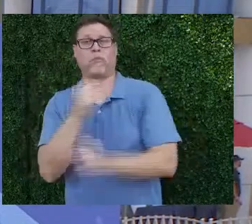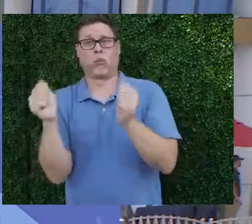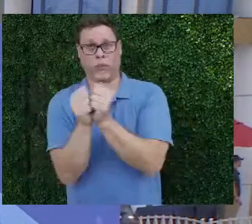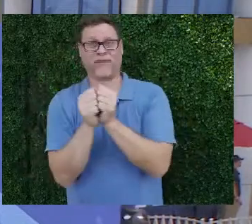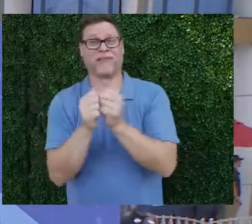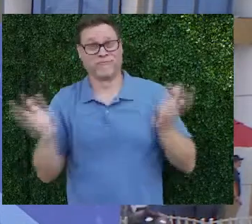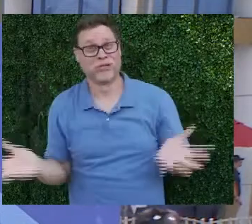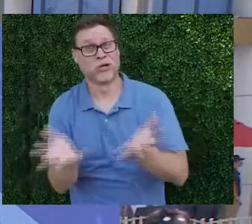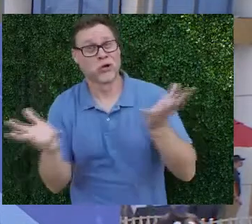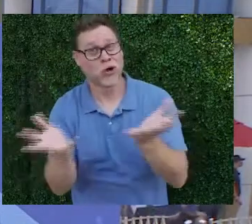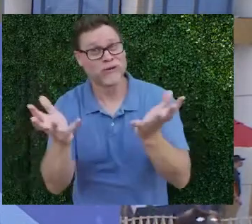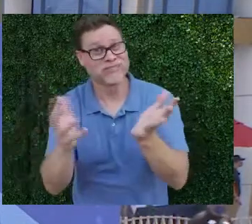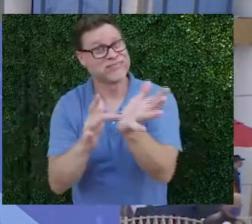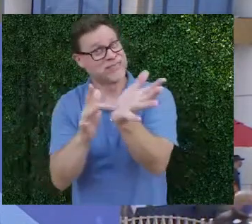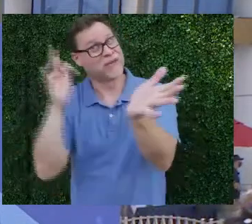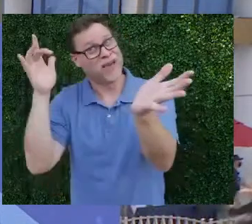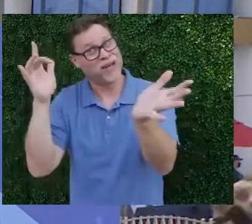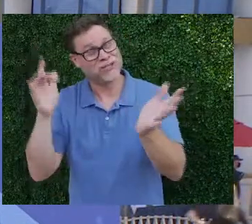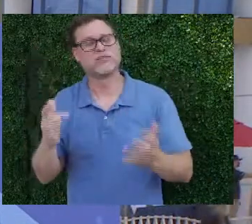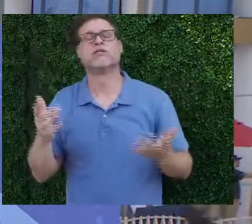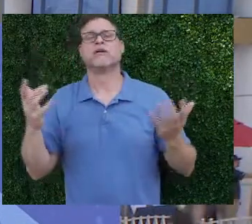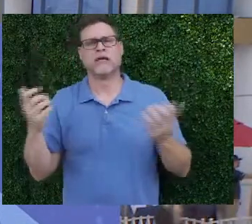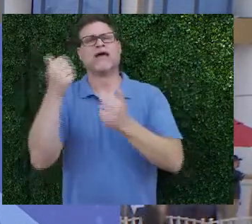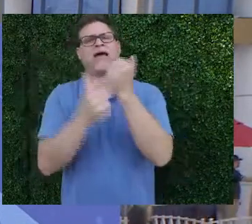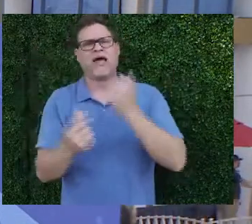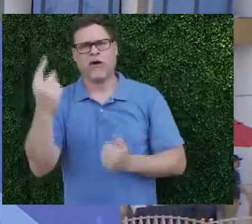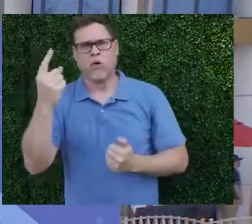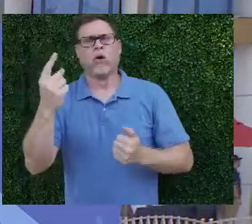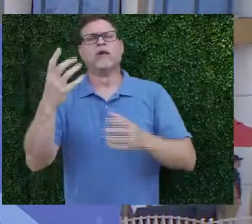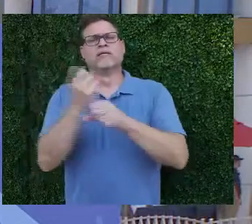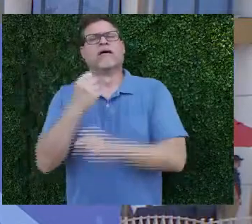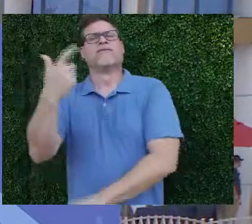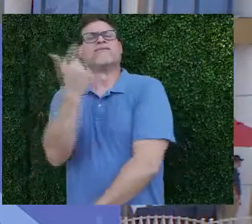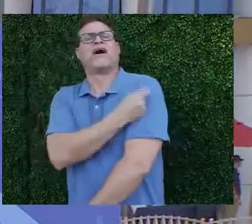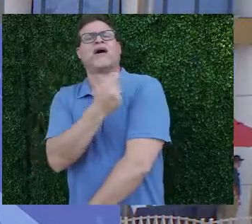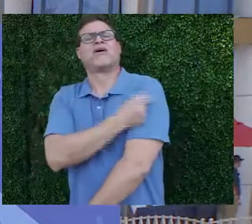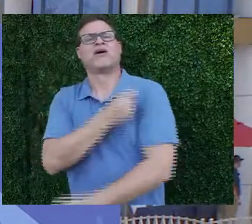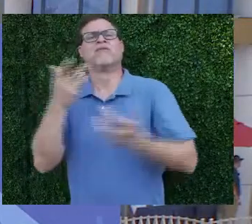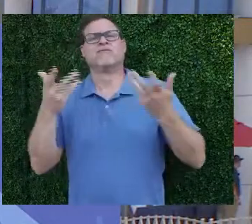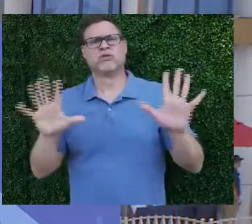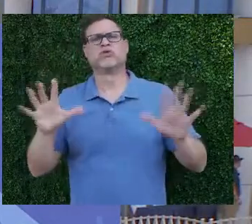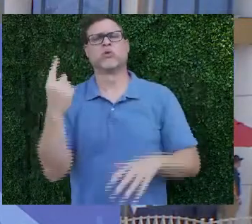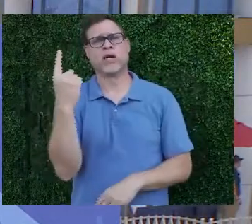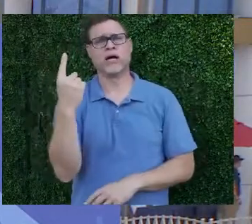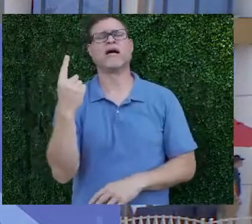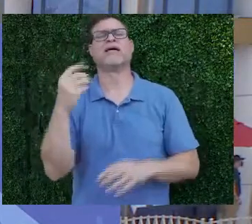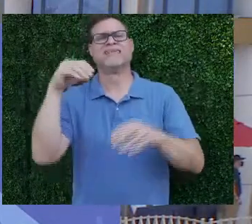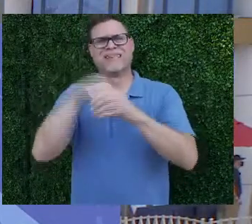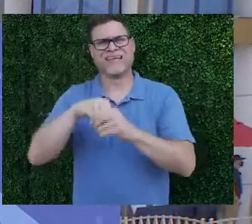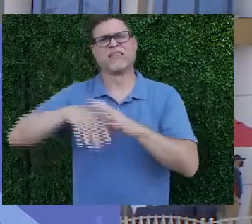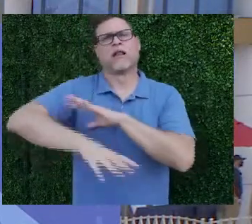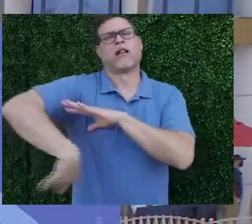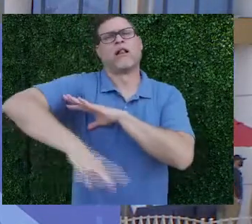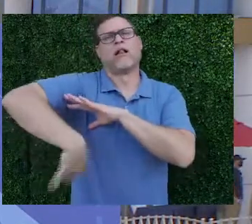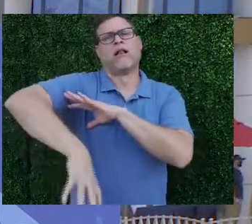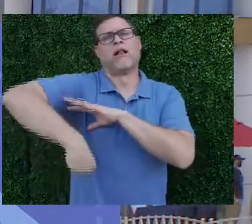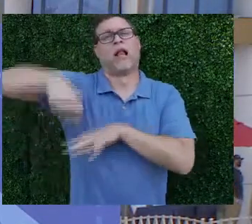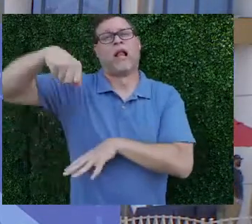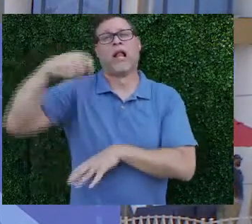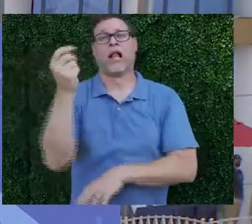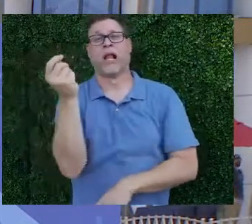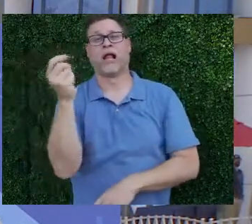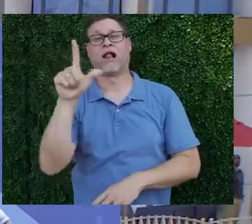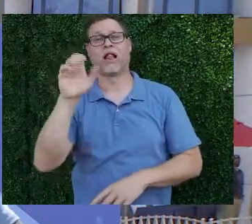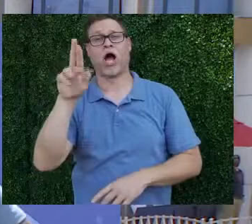encourage folks to take advantage at least of that. But everybody, as I said, that's gotten vaccinated, at least one dose, is in the lottery, even though it's not a